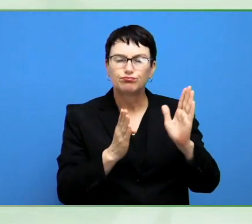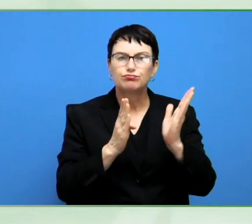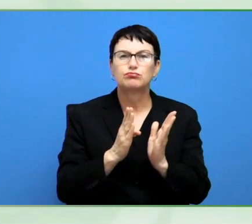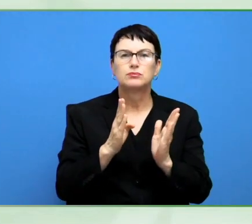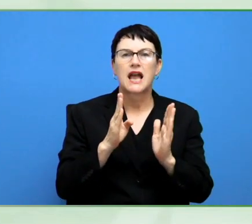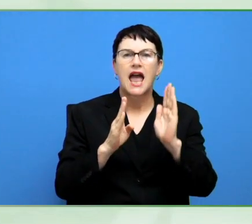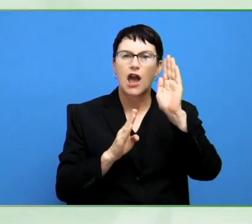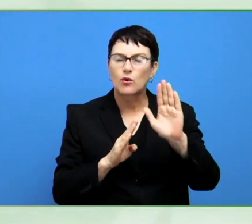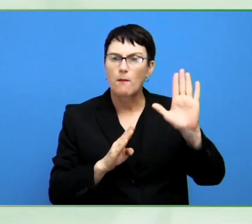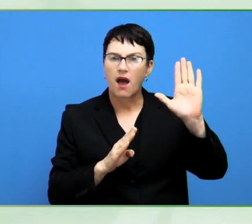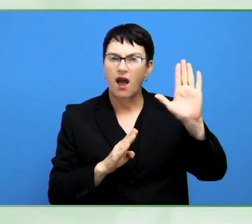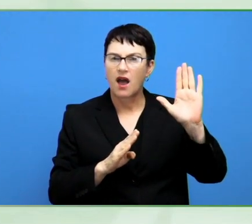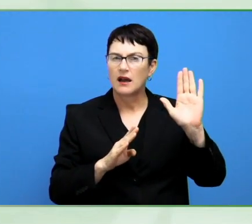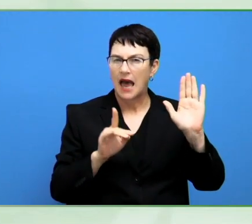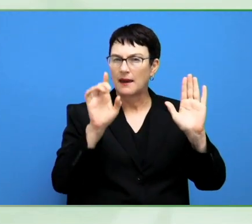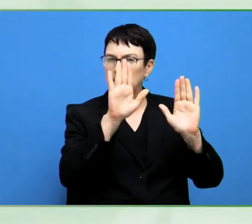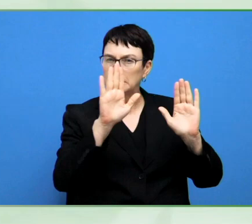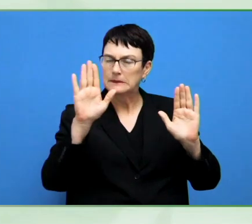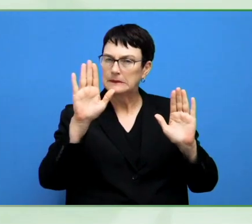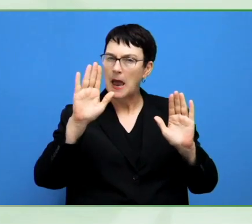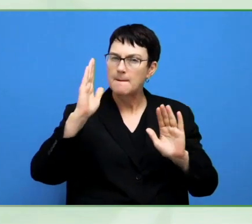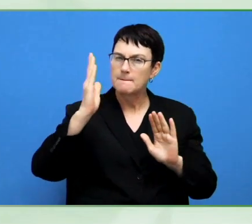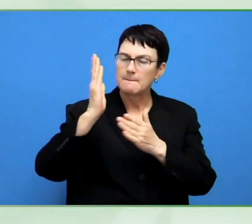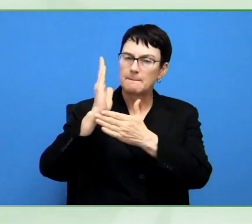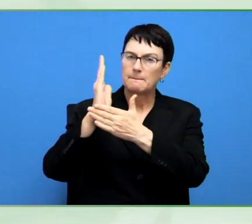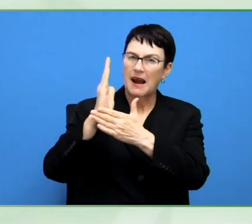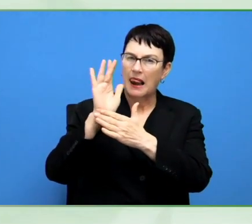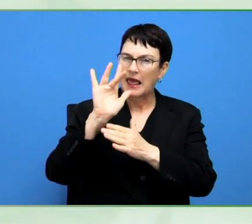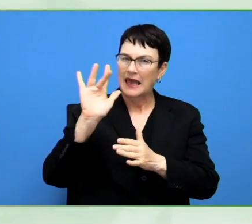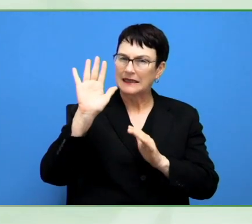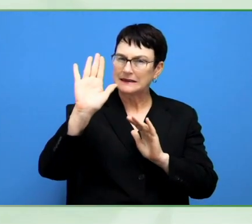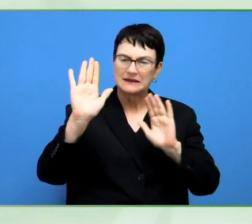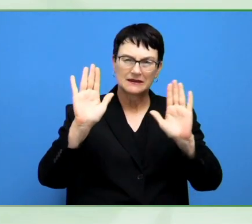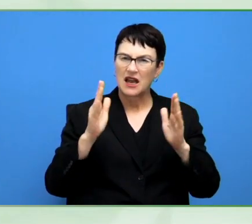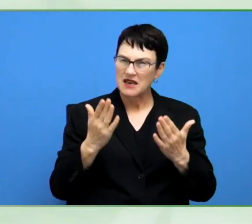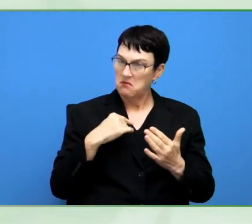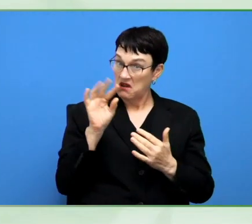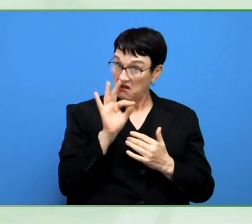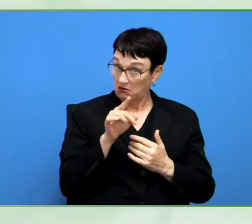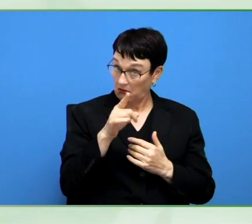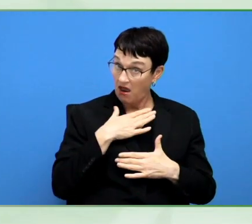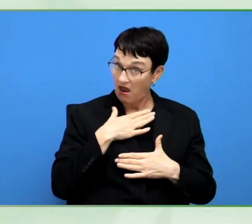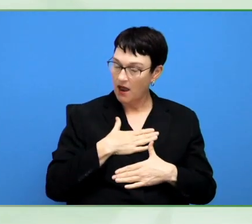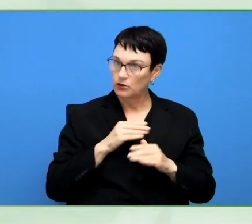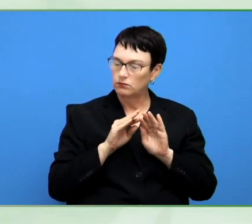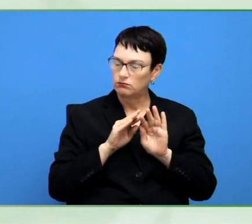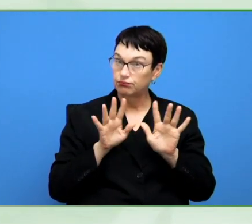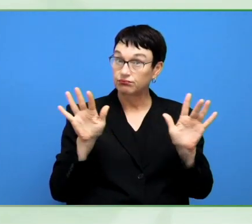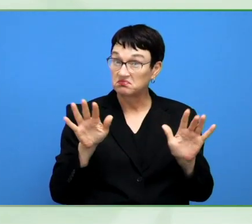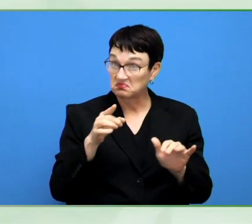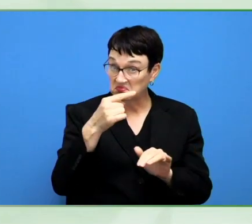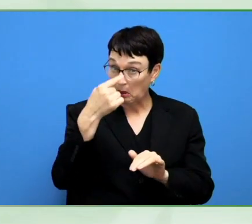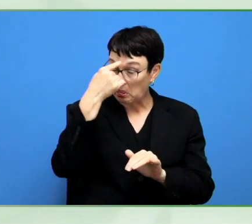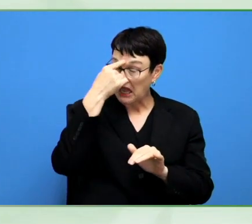I suppose you're almost ready to step into those markets as well. What are the main barriers you think for entering, for